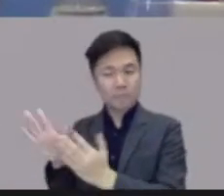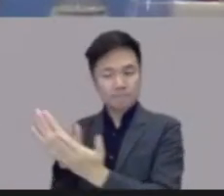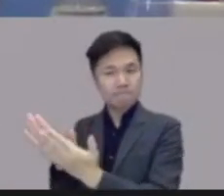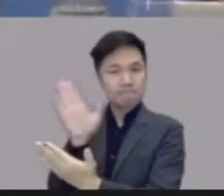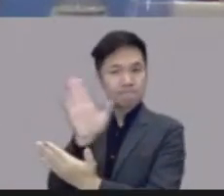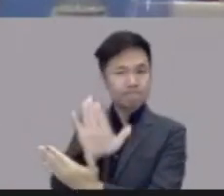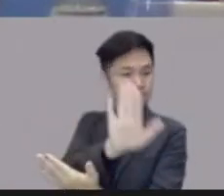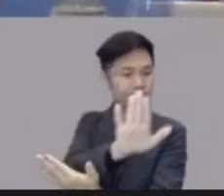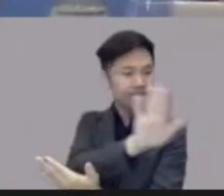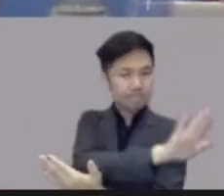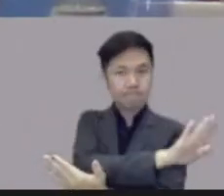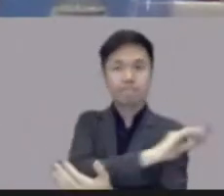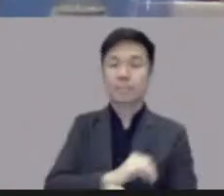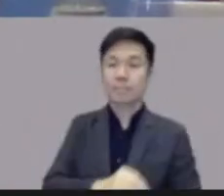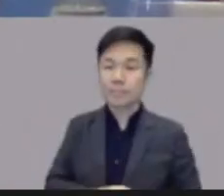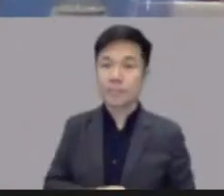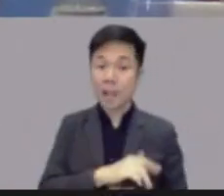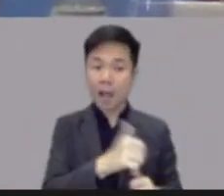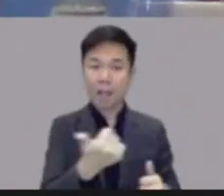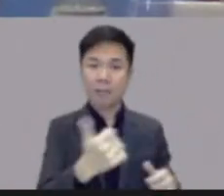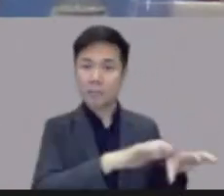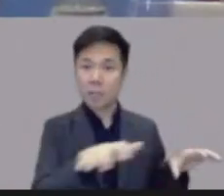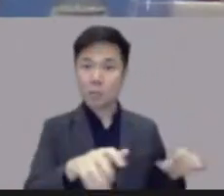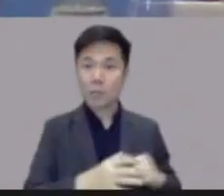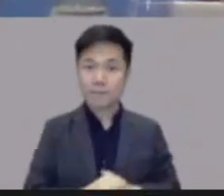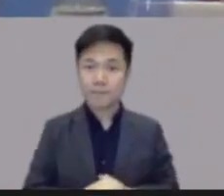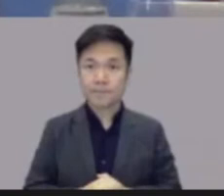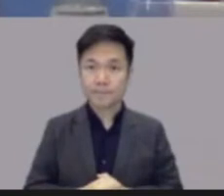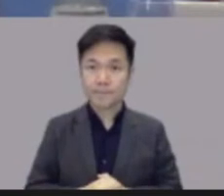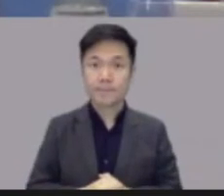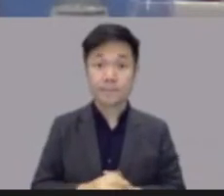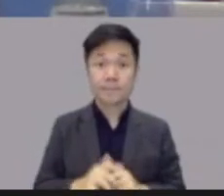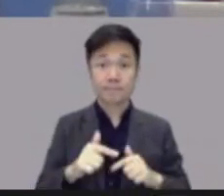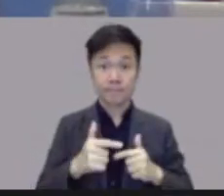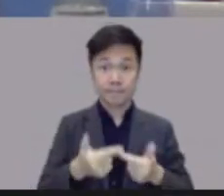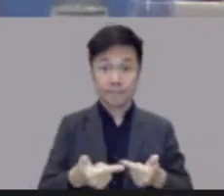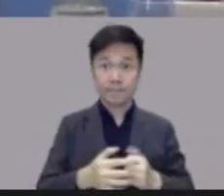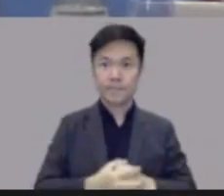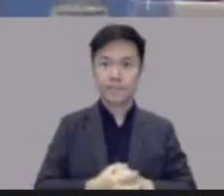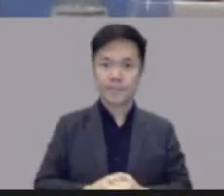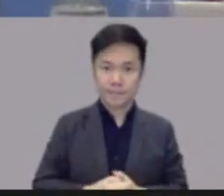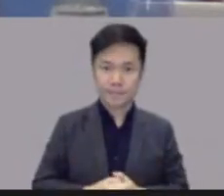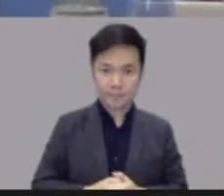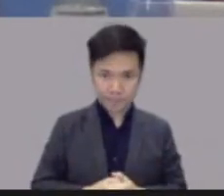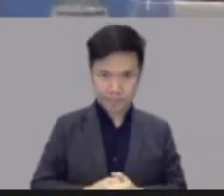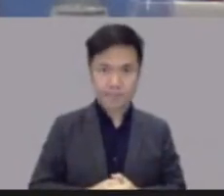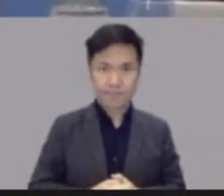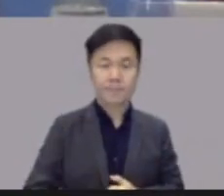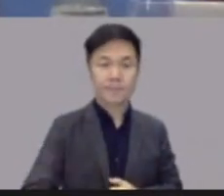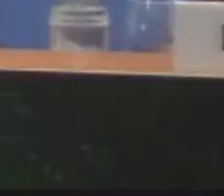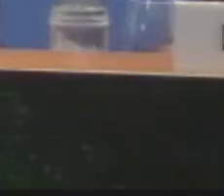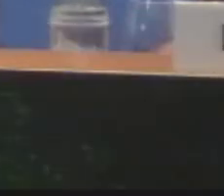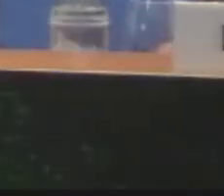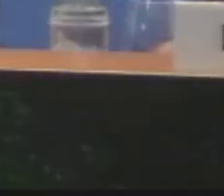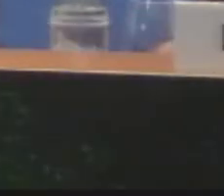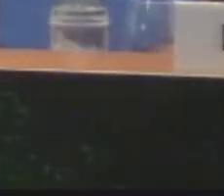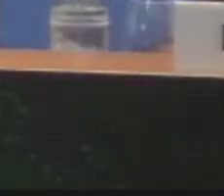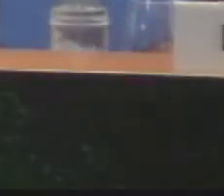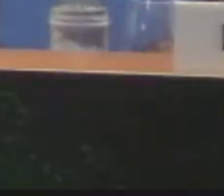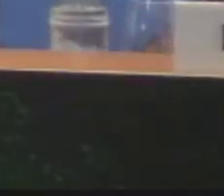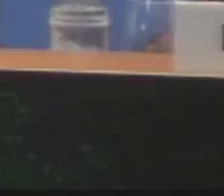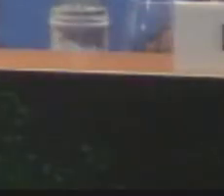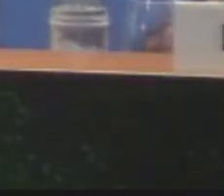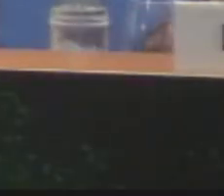responding to the climate crisis must be the first priority of every government and multilateral organization there is indeed